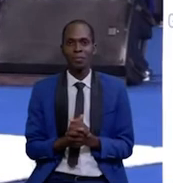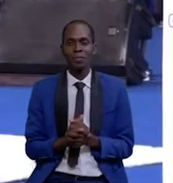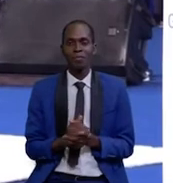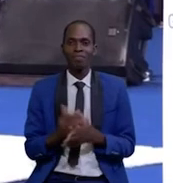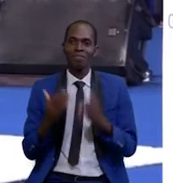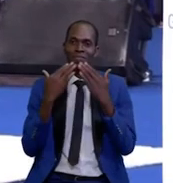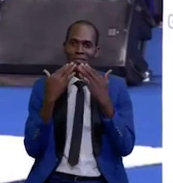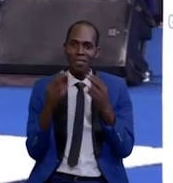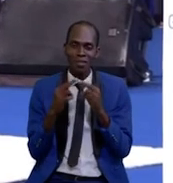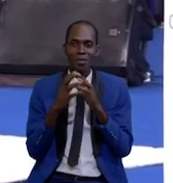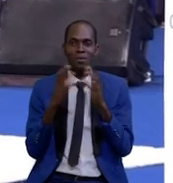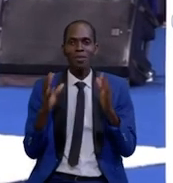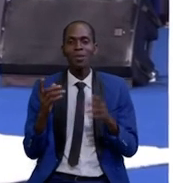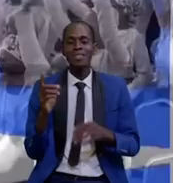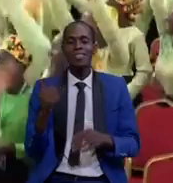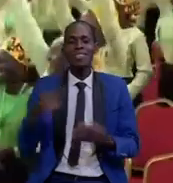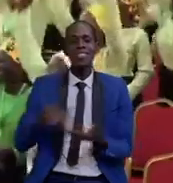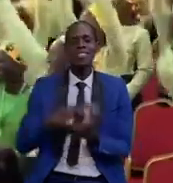The choir, where are you? Choir.